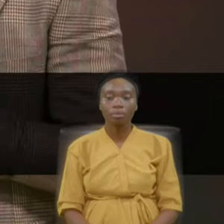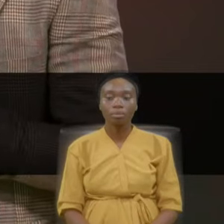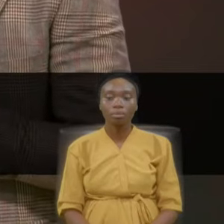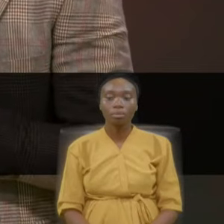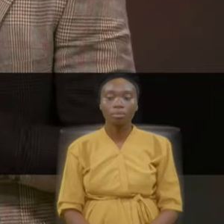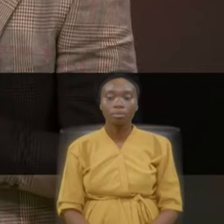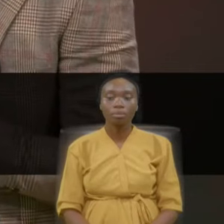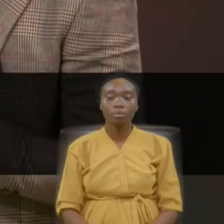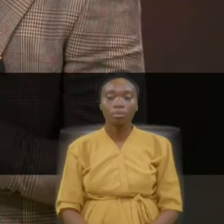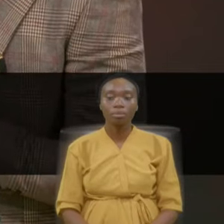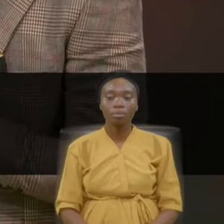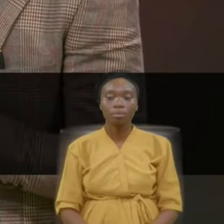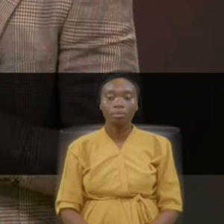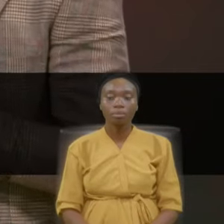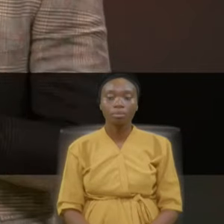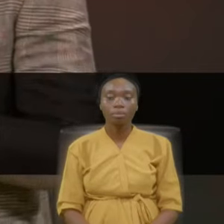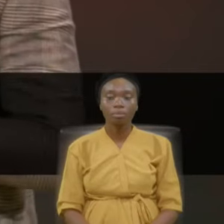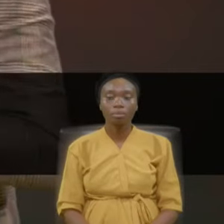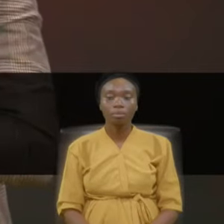me, count me.